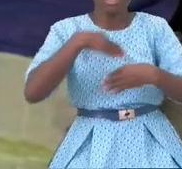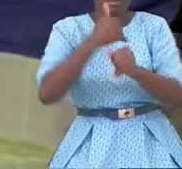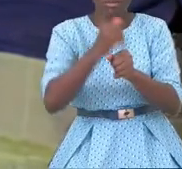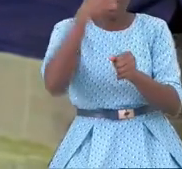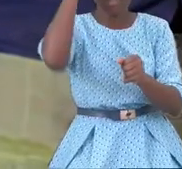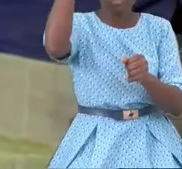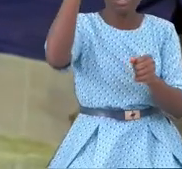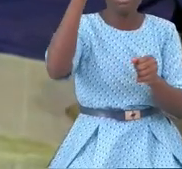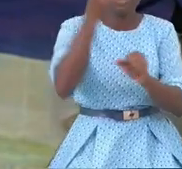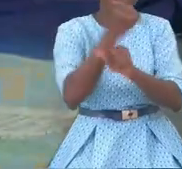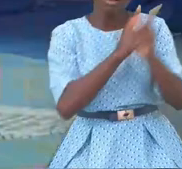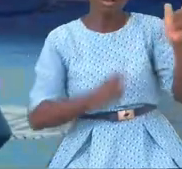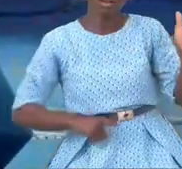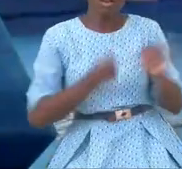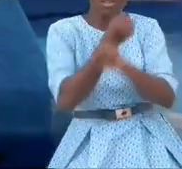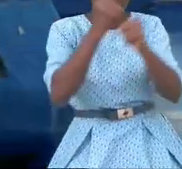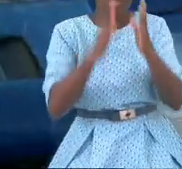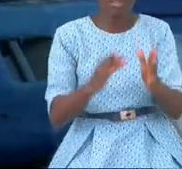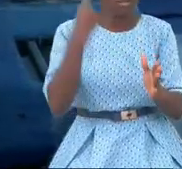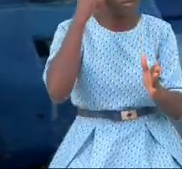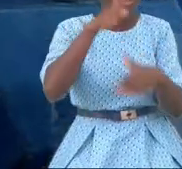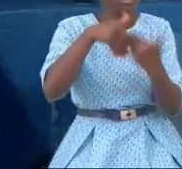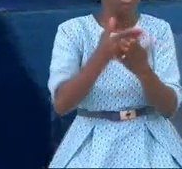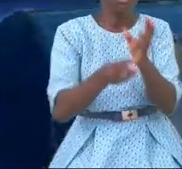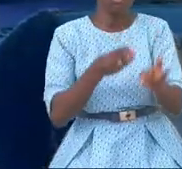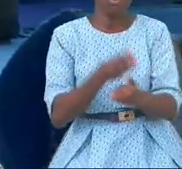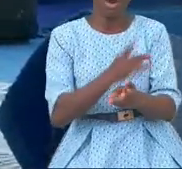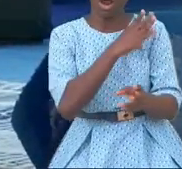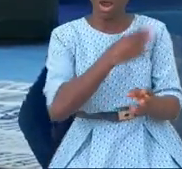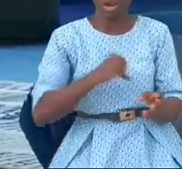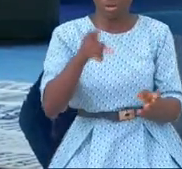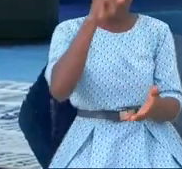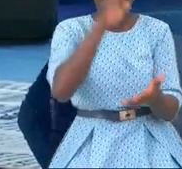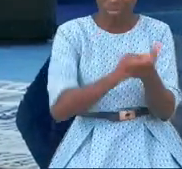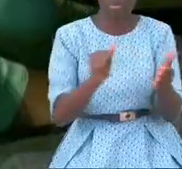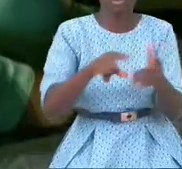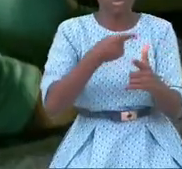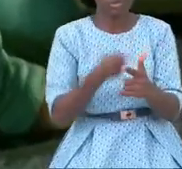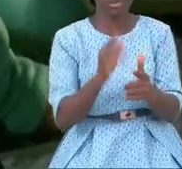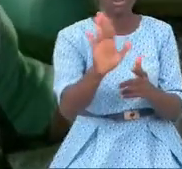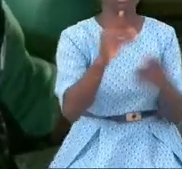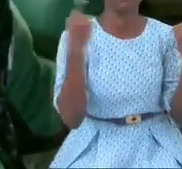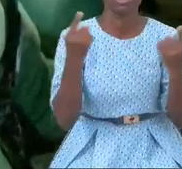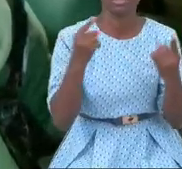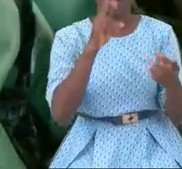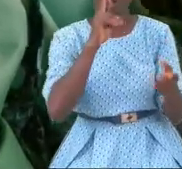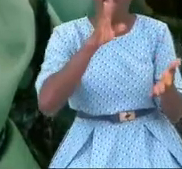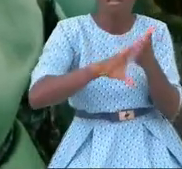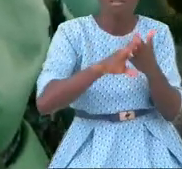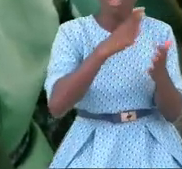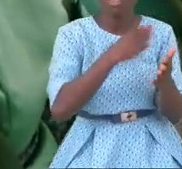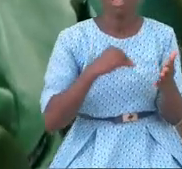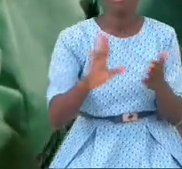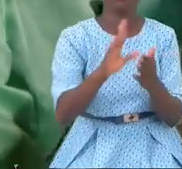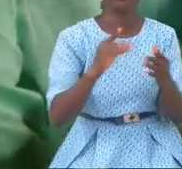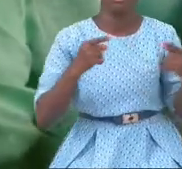your problem and your load, everything gone tonight in Jesus' name. He said, Lord, that